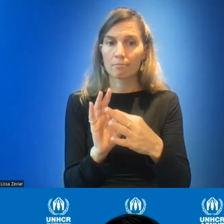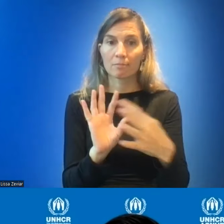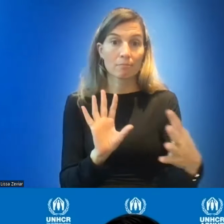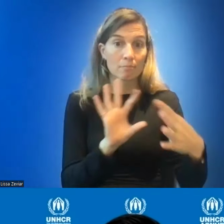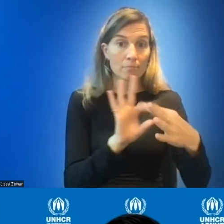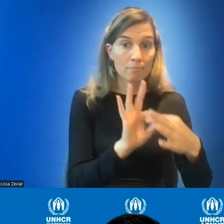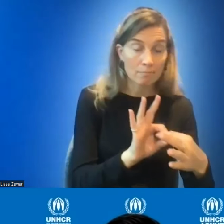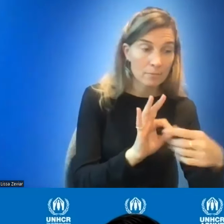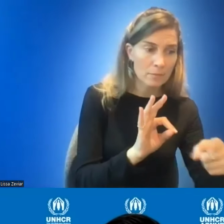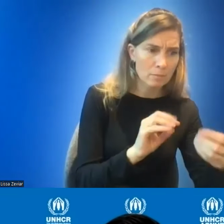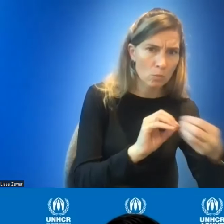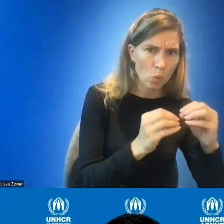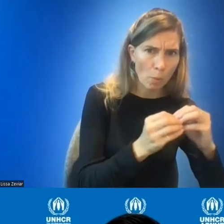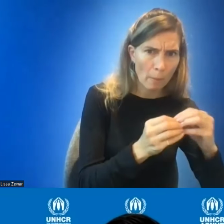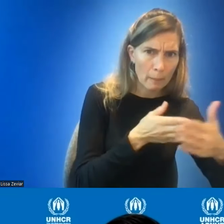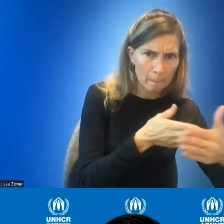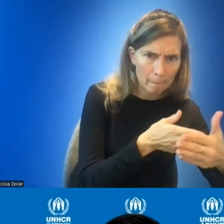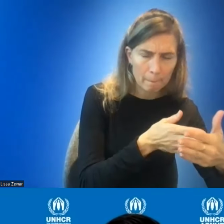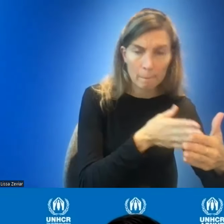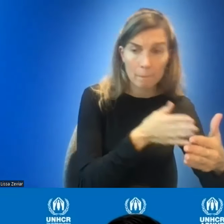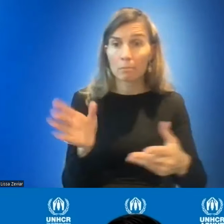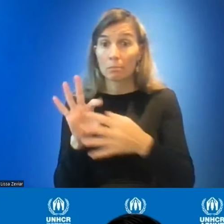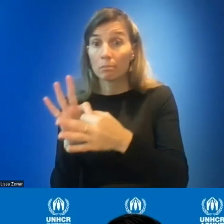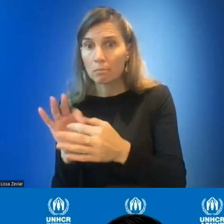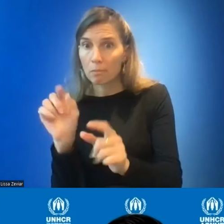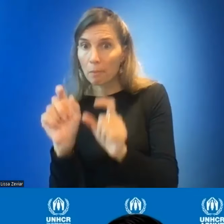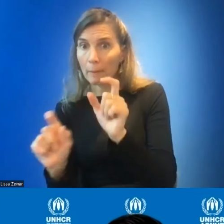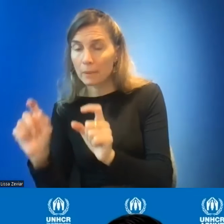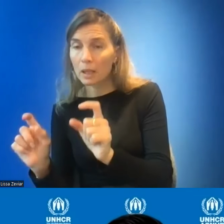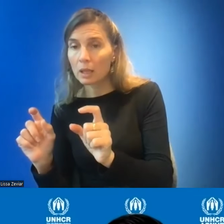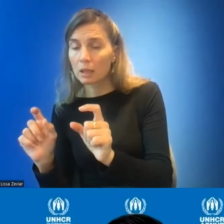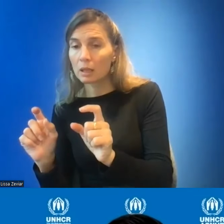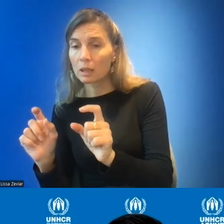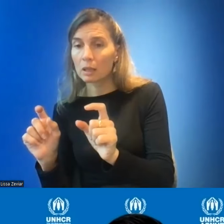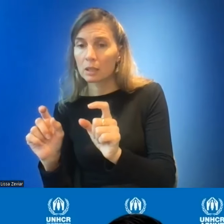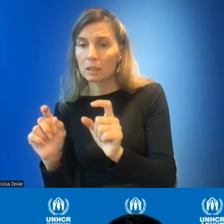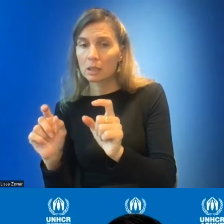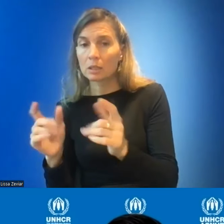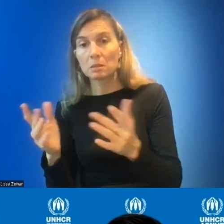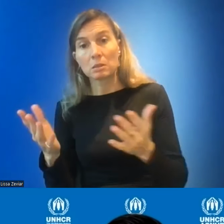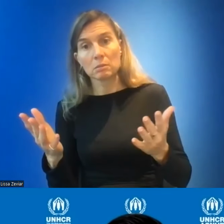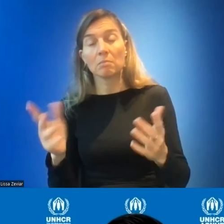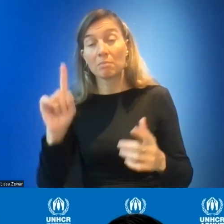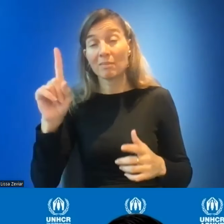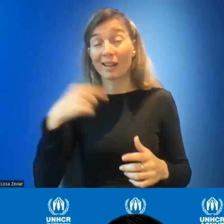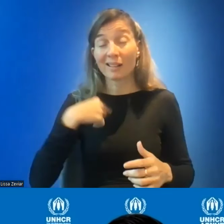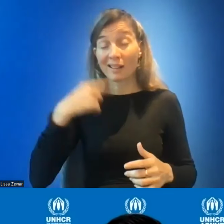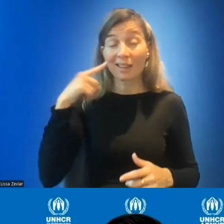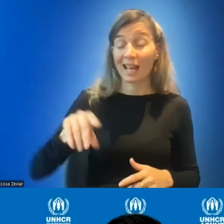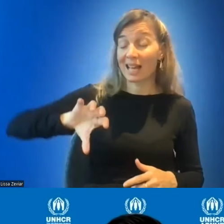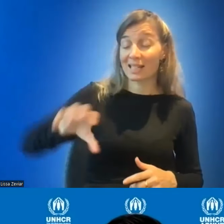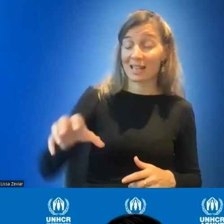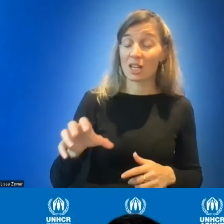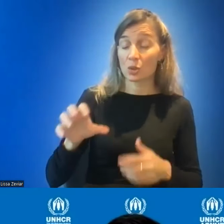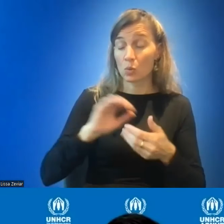that it's good to see that there is interest in national organizations of persons with disabilities to